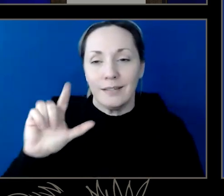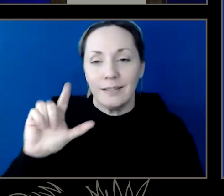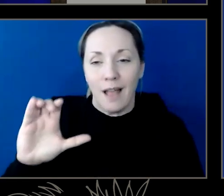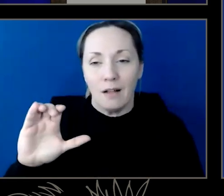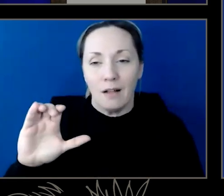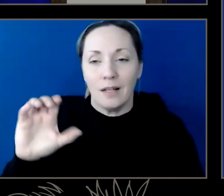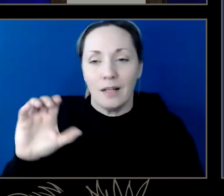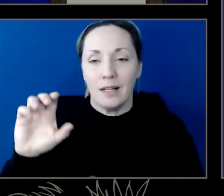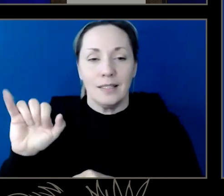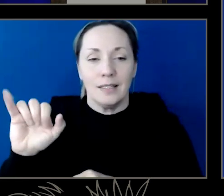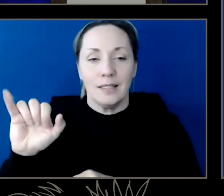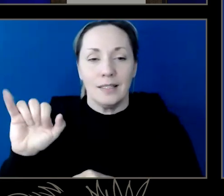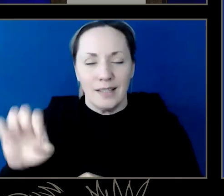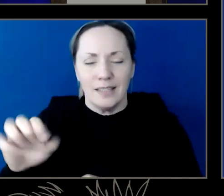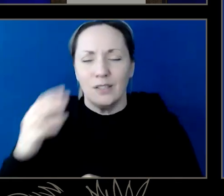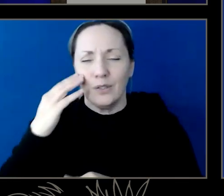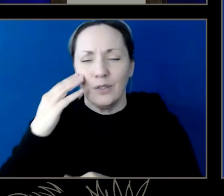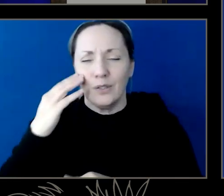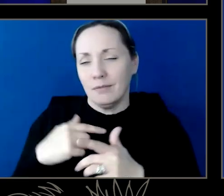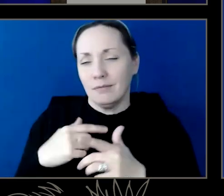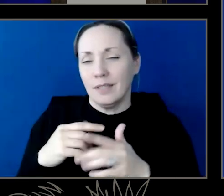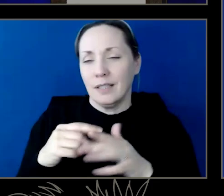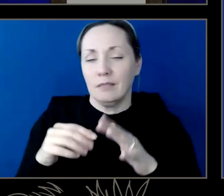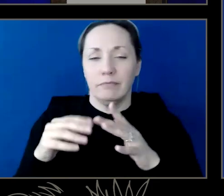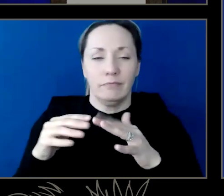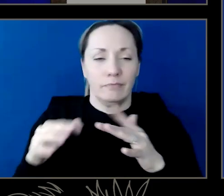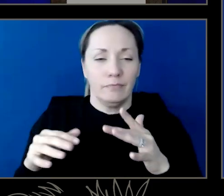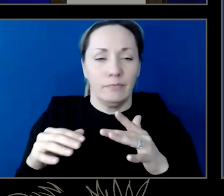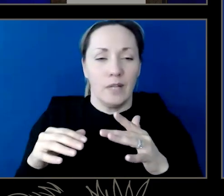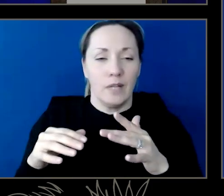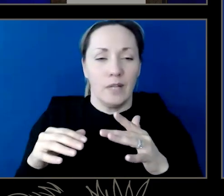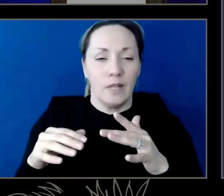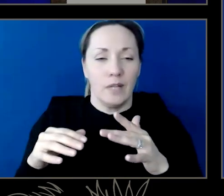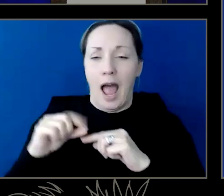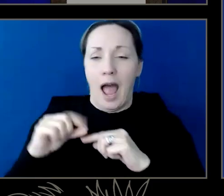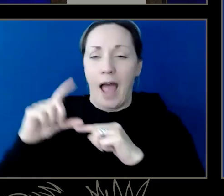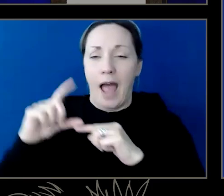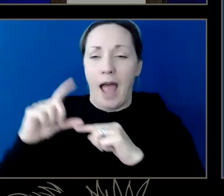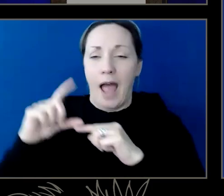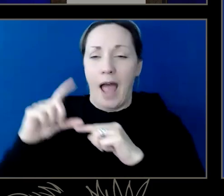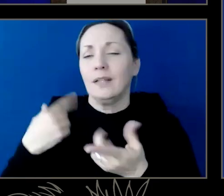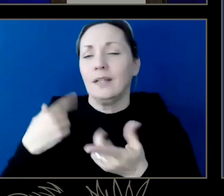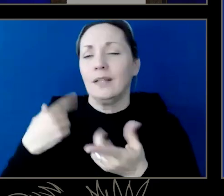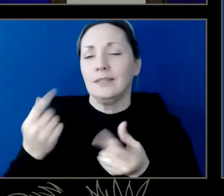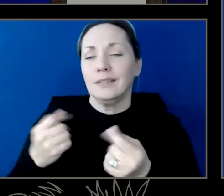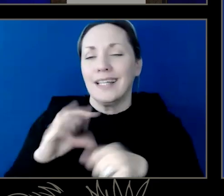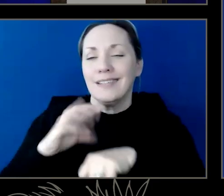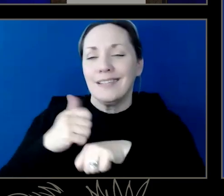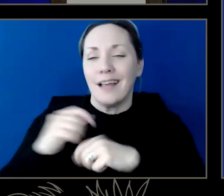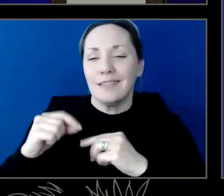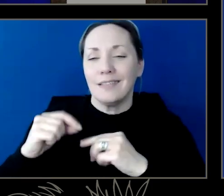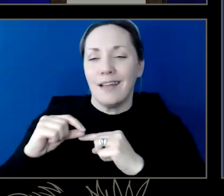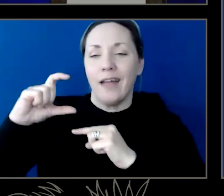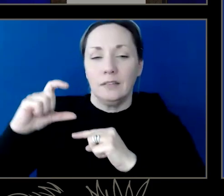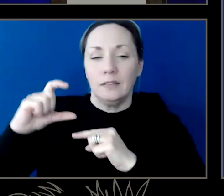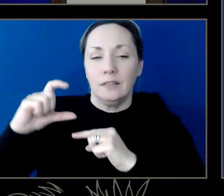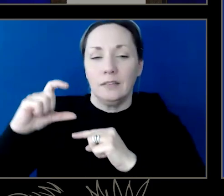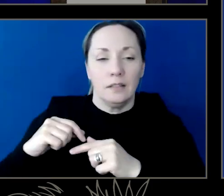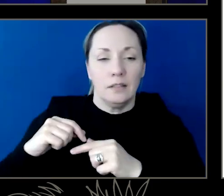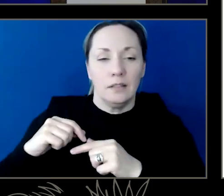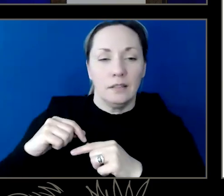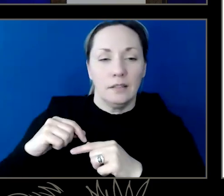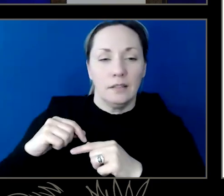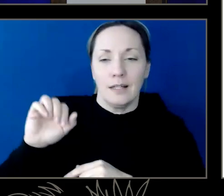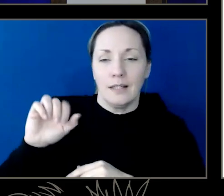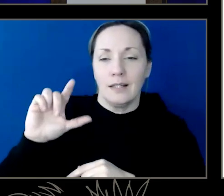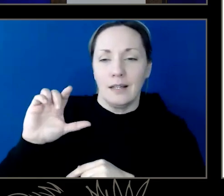of getting like the client offset height or any of that. So what it does is just says set the height as the calculated size of auto, and